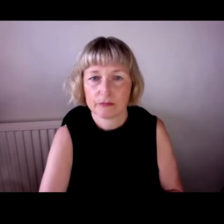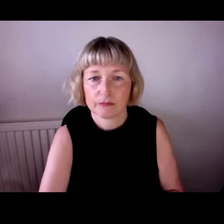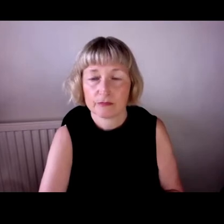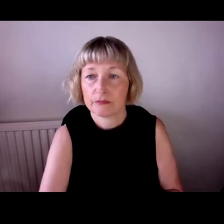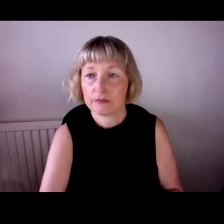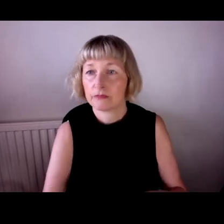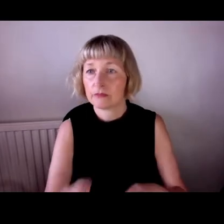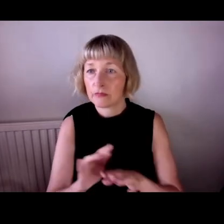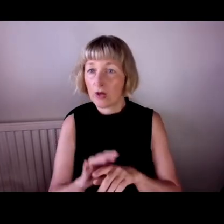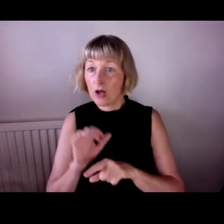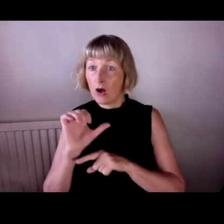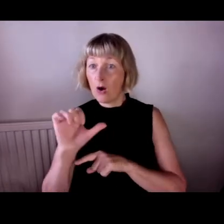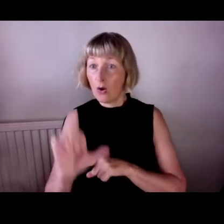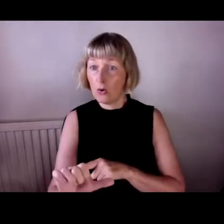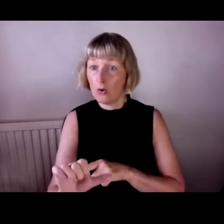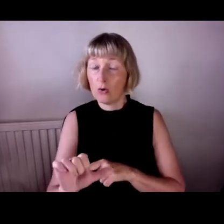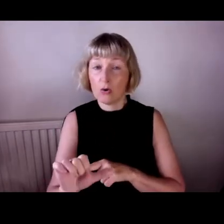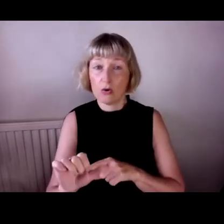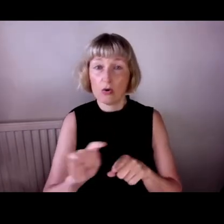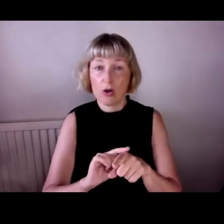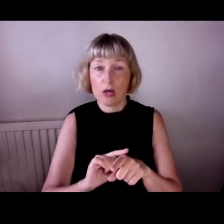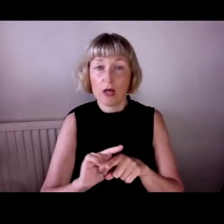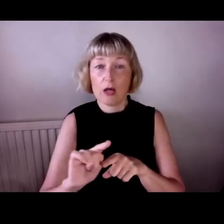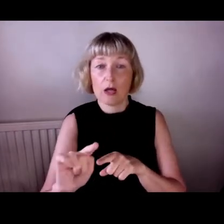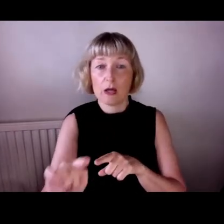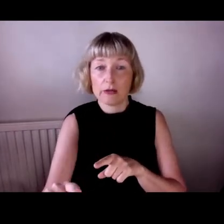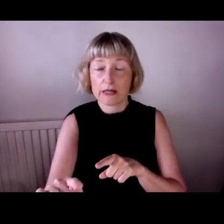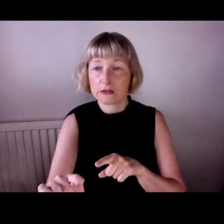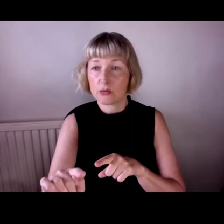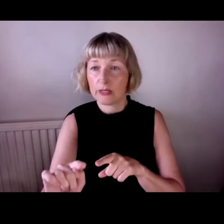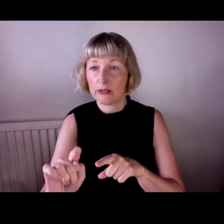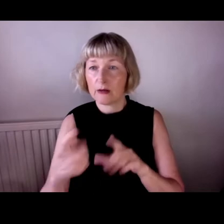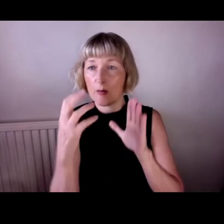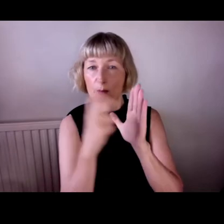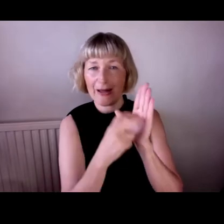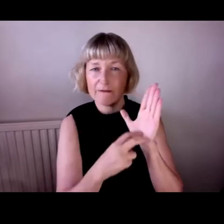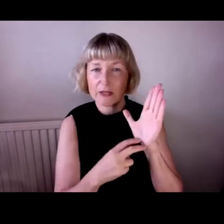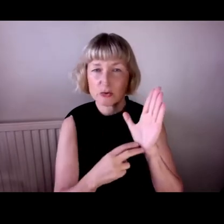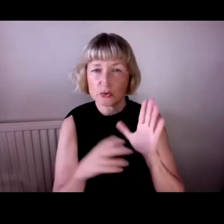session will actually be led by an autistic artist and activist.